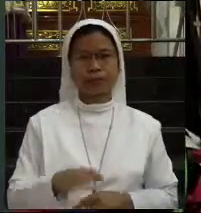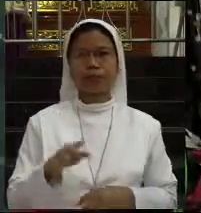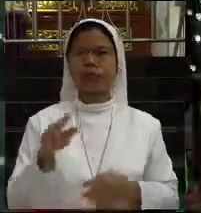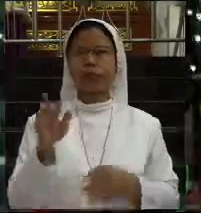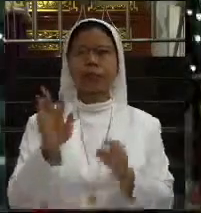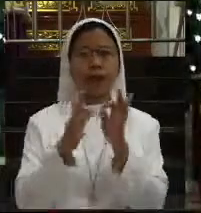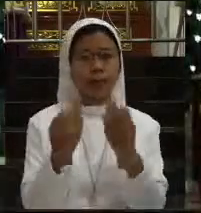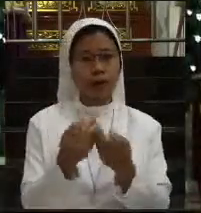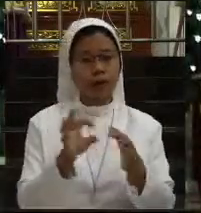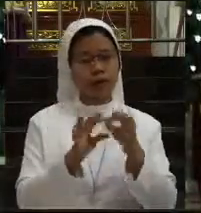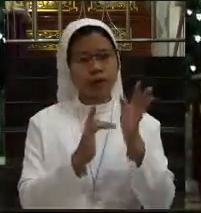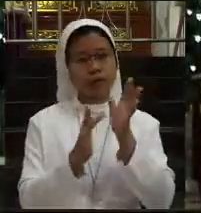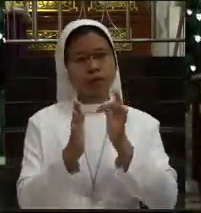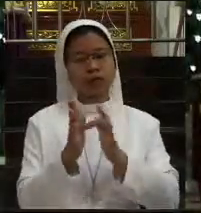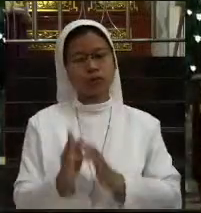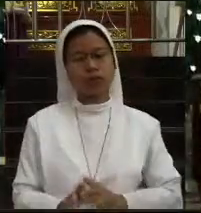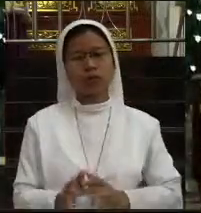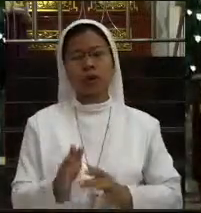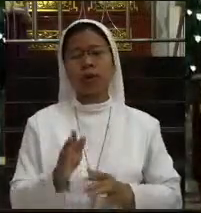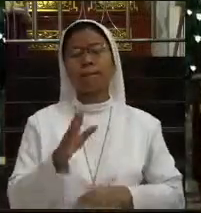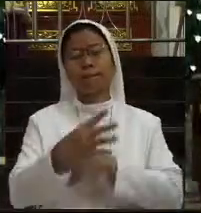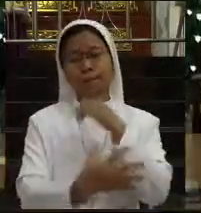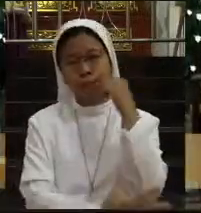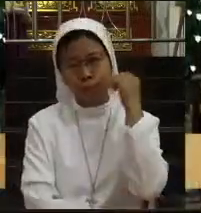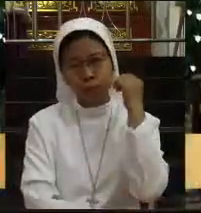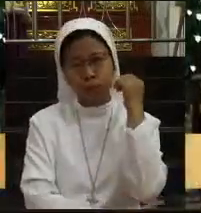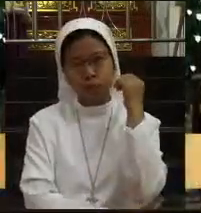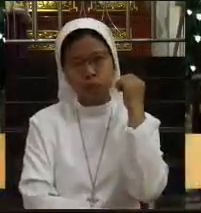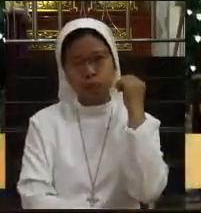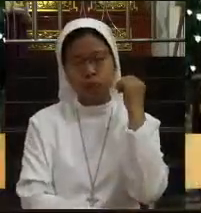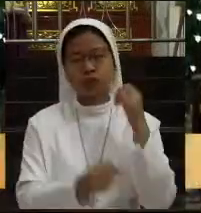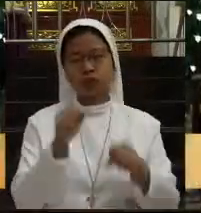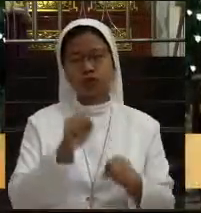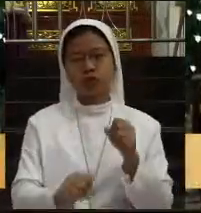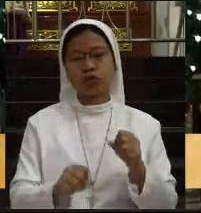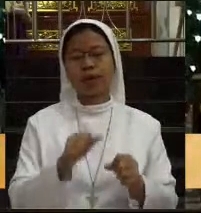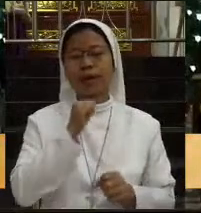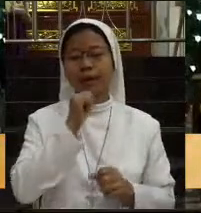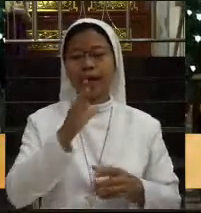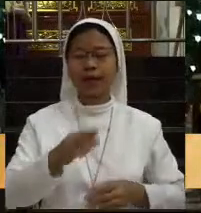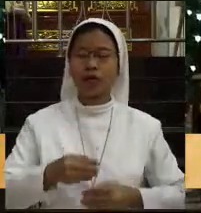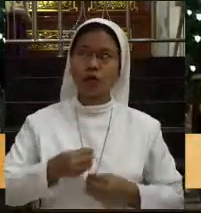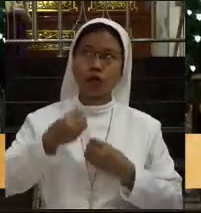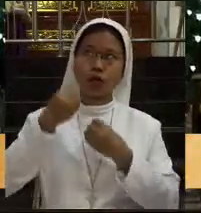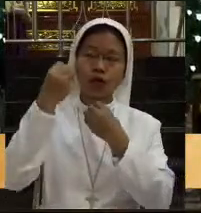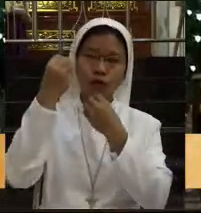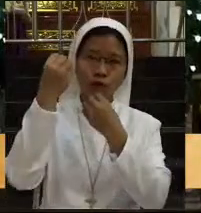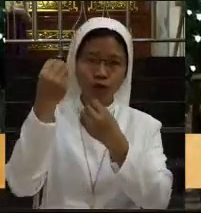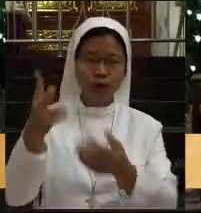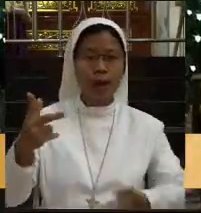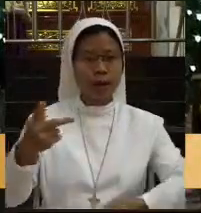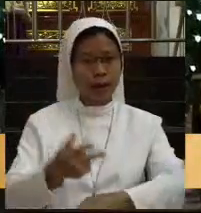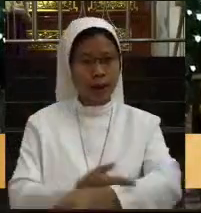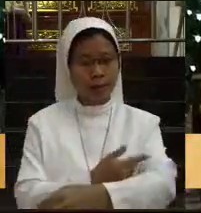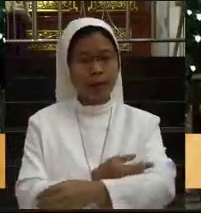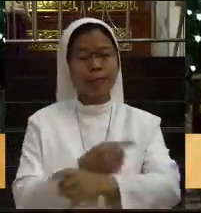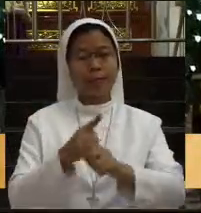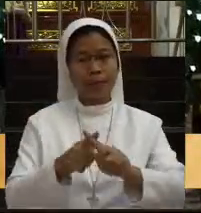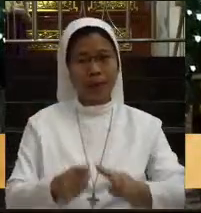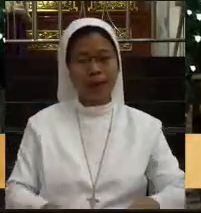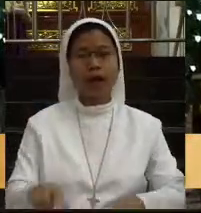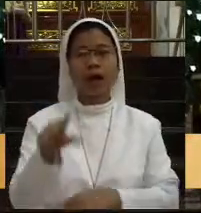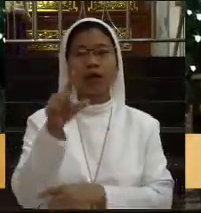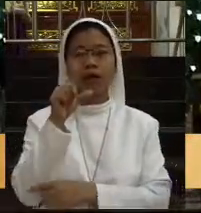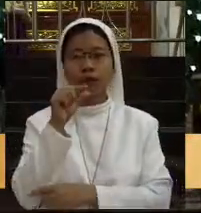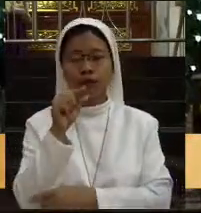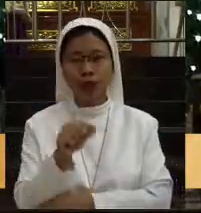class, they offered not lambs, but they offered turtle doves. But what is important